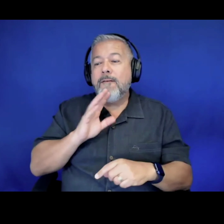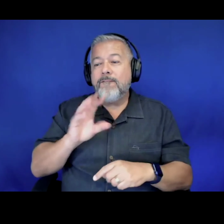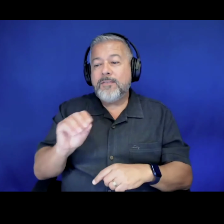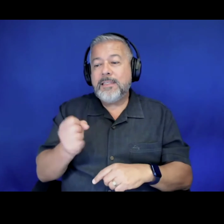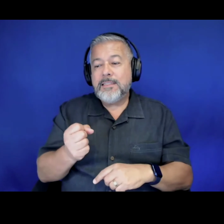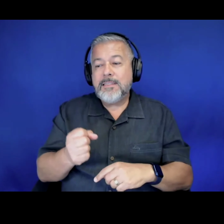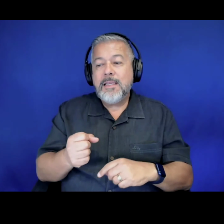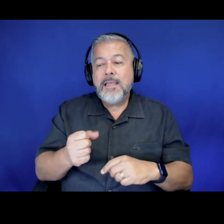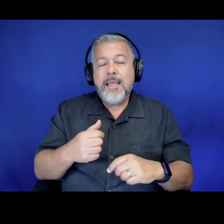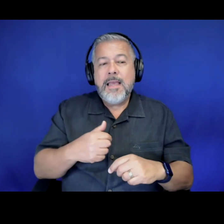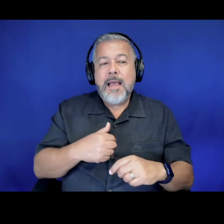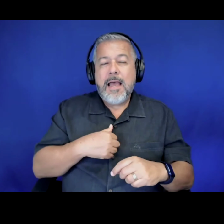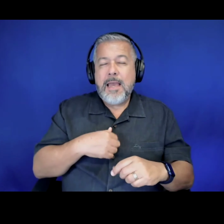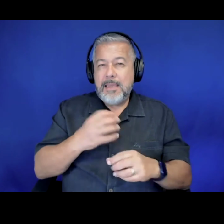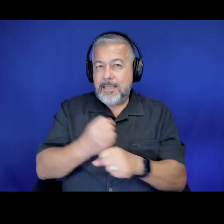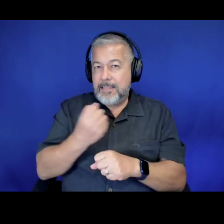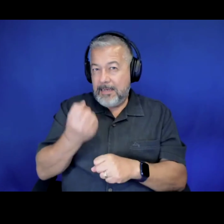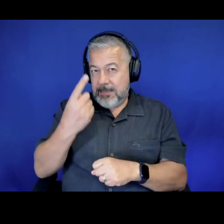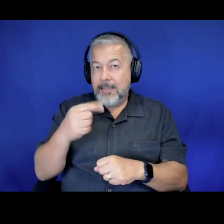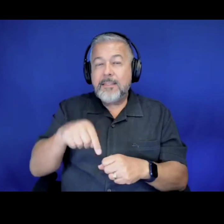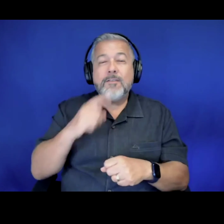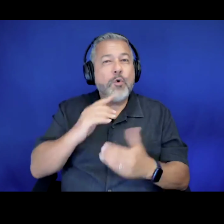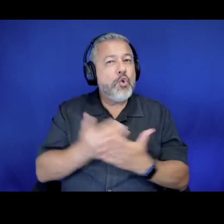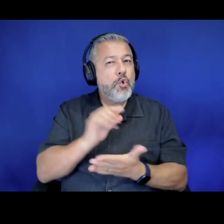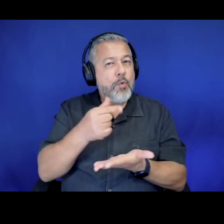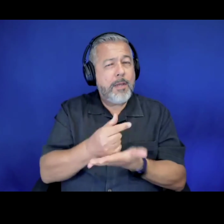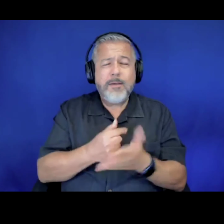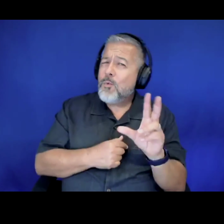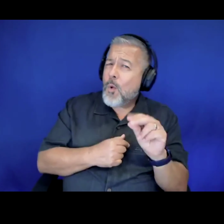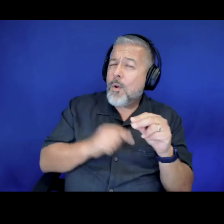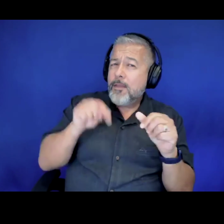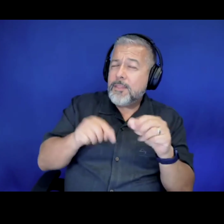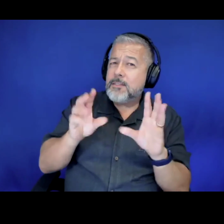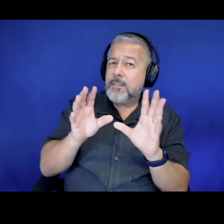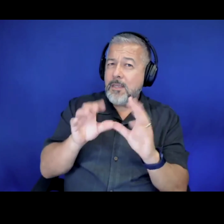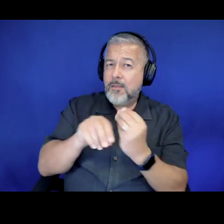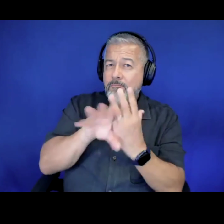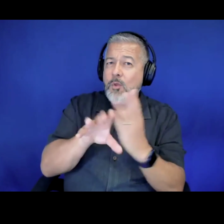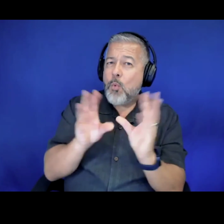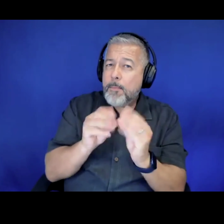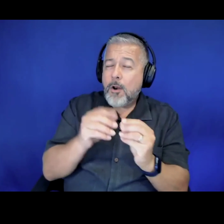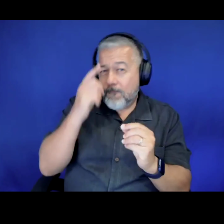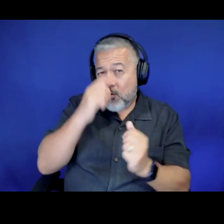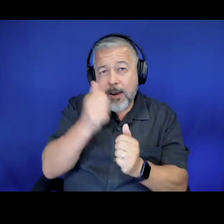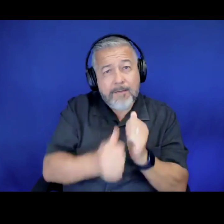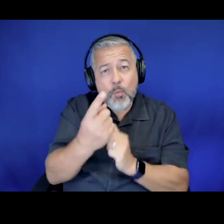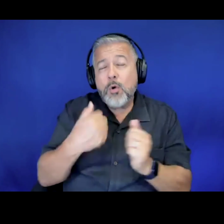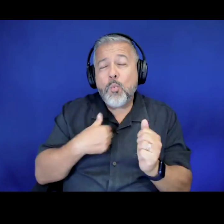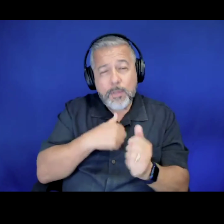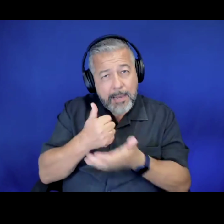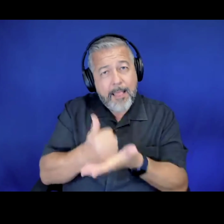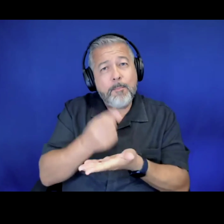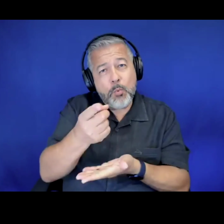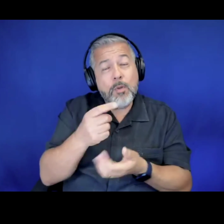have impression this webinar is for new grads. This webinar is for everyone, and we can help you. If you want to contact